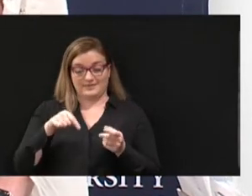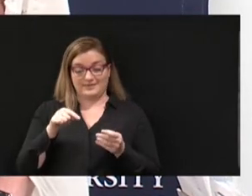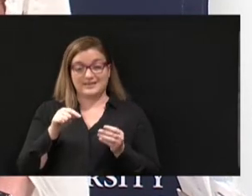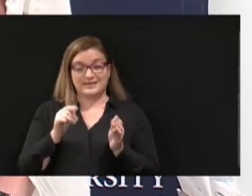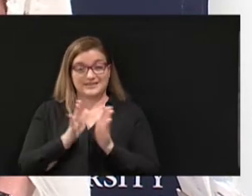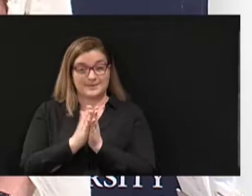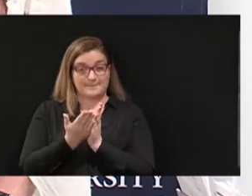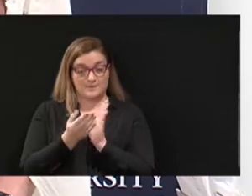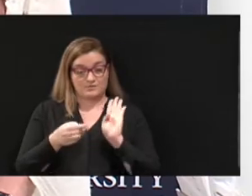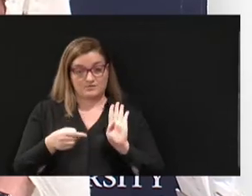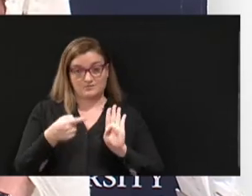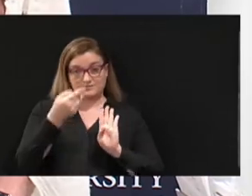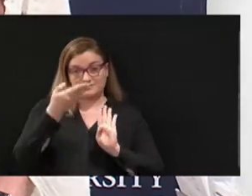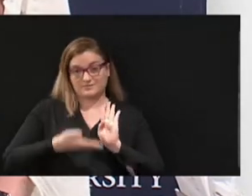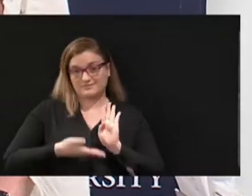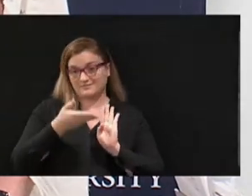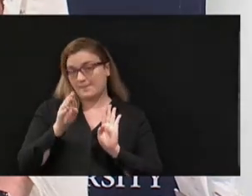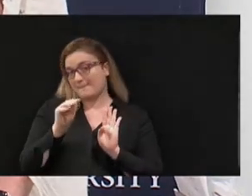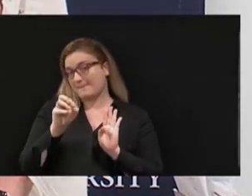Marion University on the front.